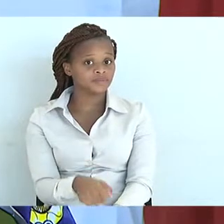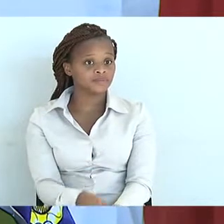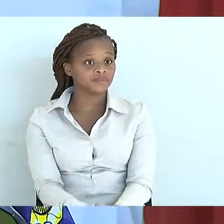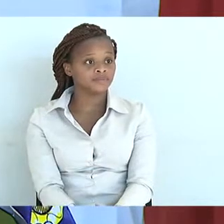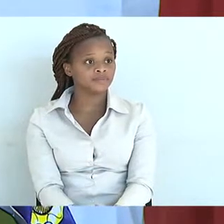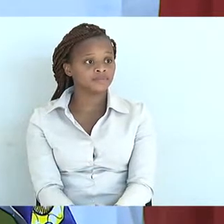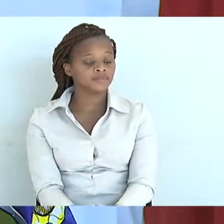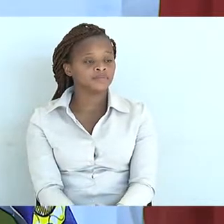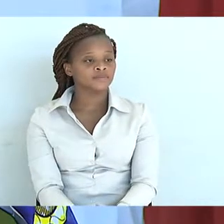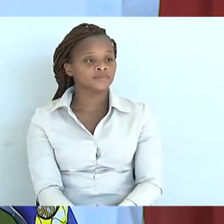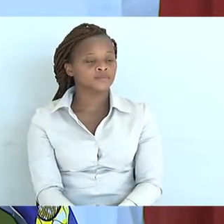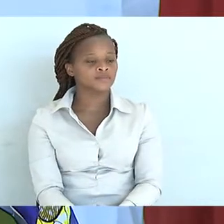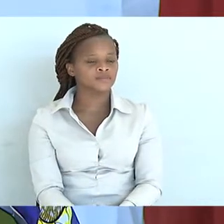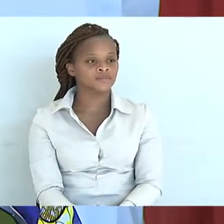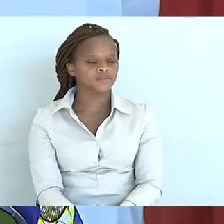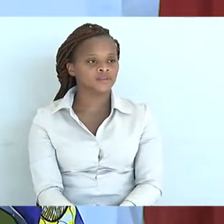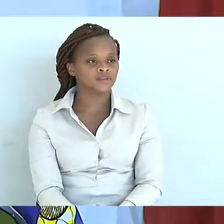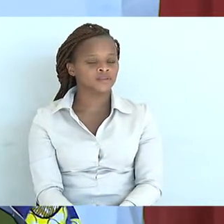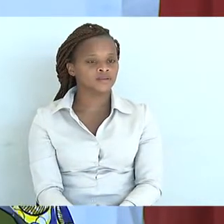We will